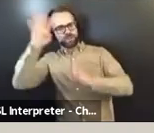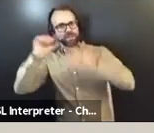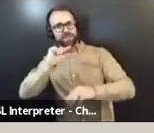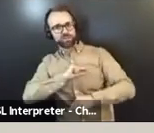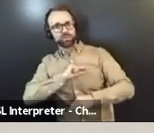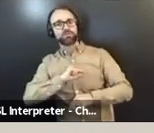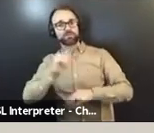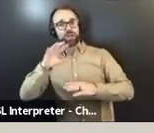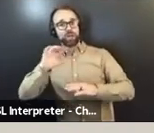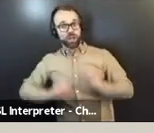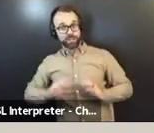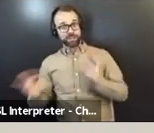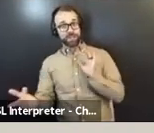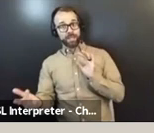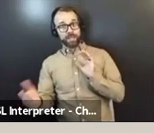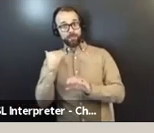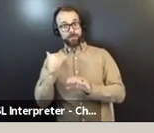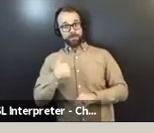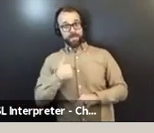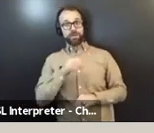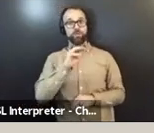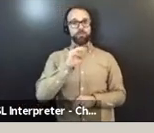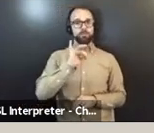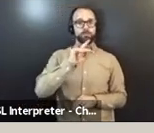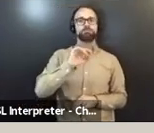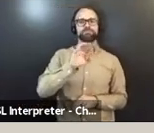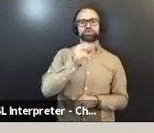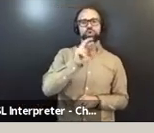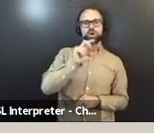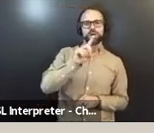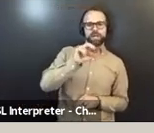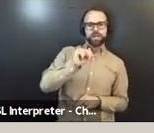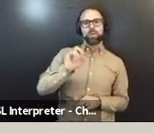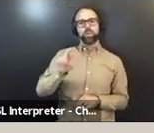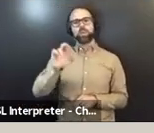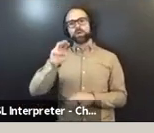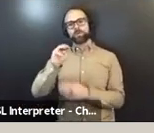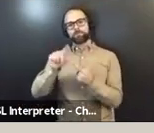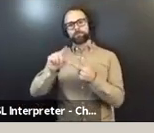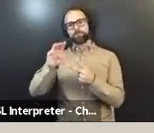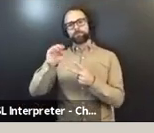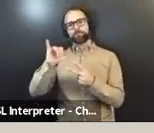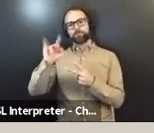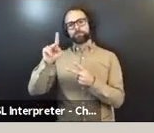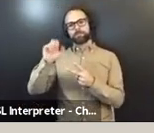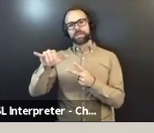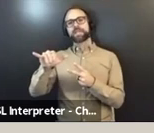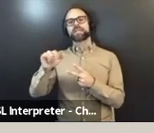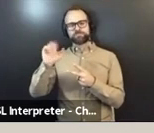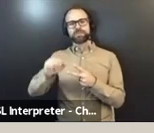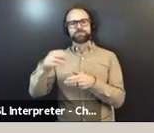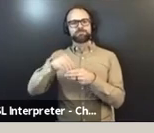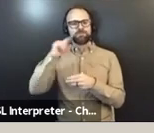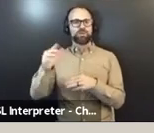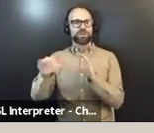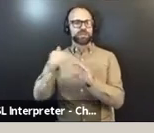clients can email me, Jordan, or Mickey, and we can get you on the Pocketed priority access list. There you go. Our first